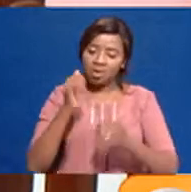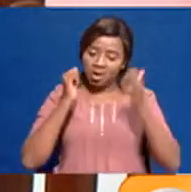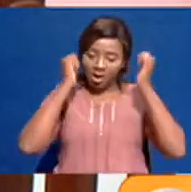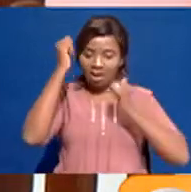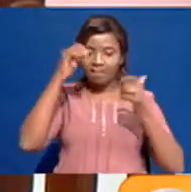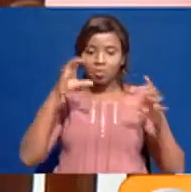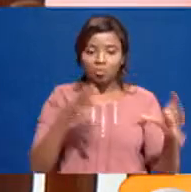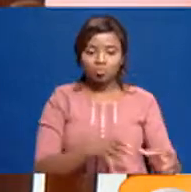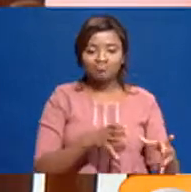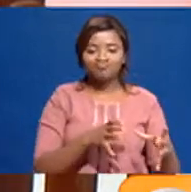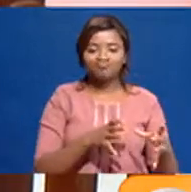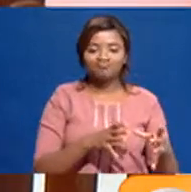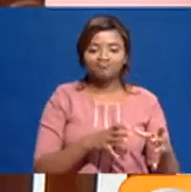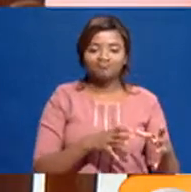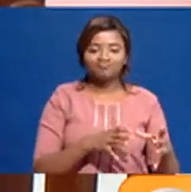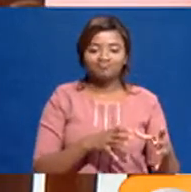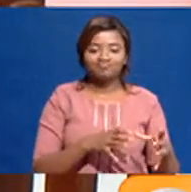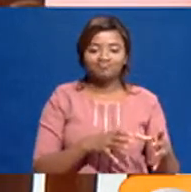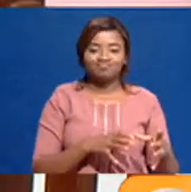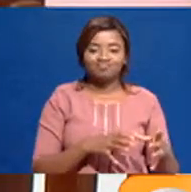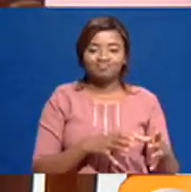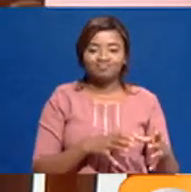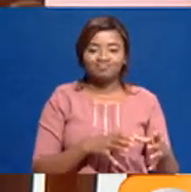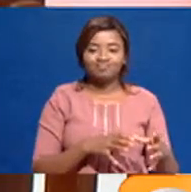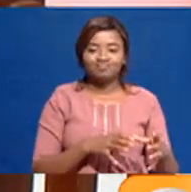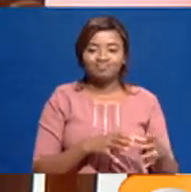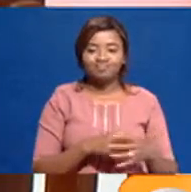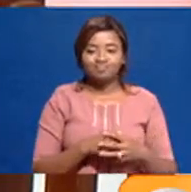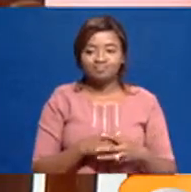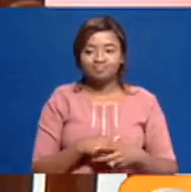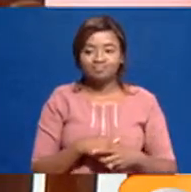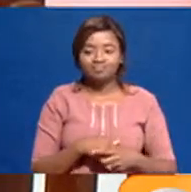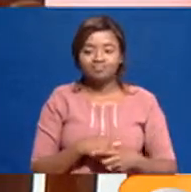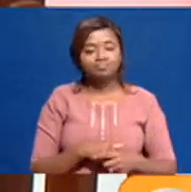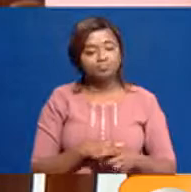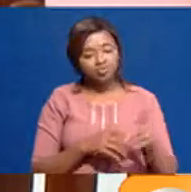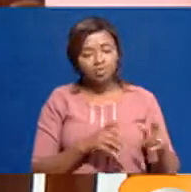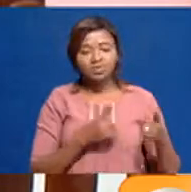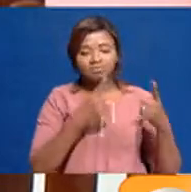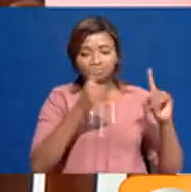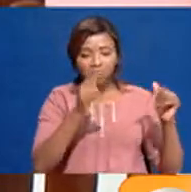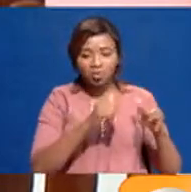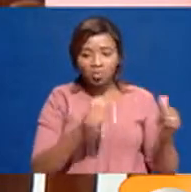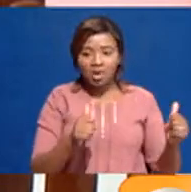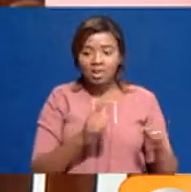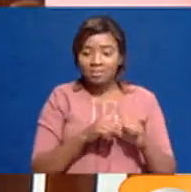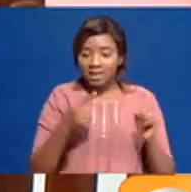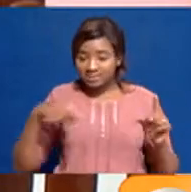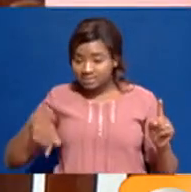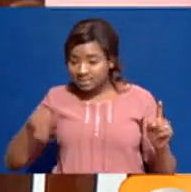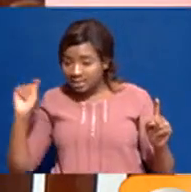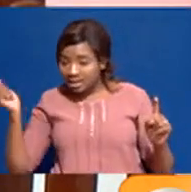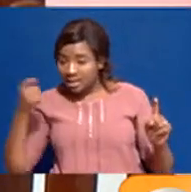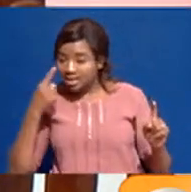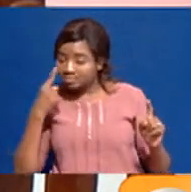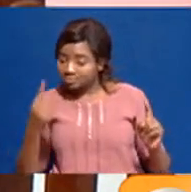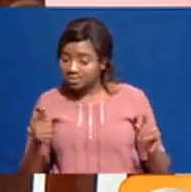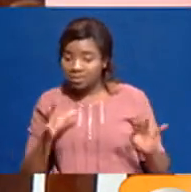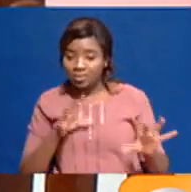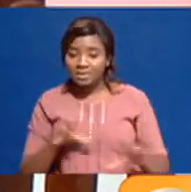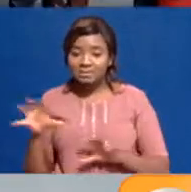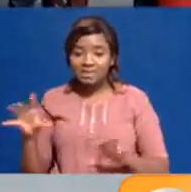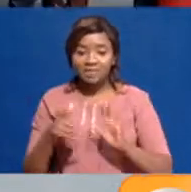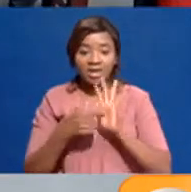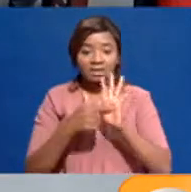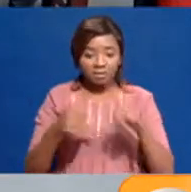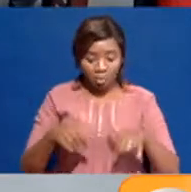Give system of withdrawing the guns. Karamojang is settled. Yeah. Look at the way we are suffering here. I went to Rwanda